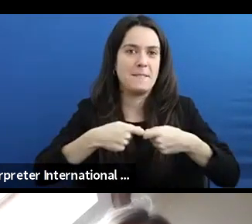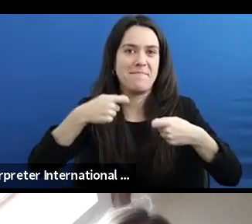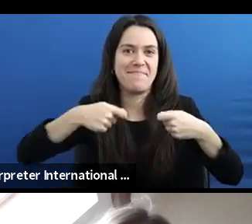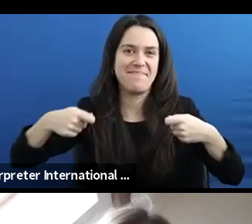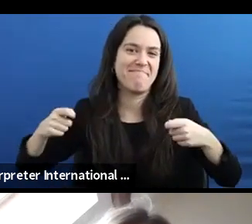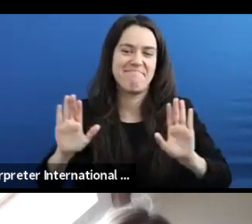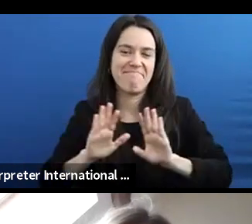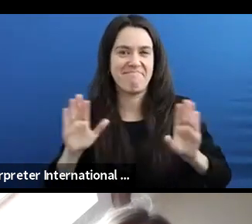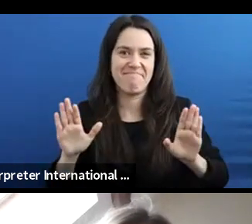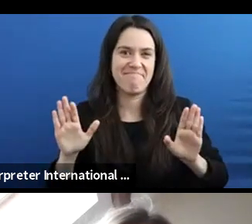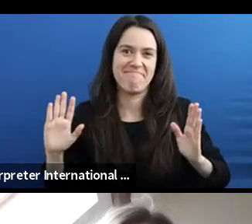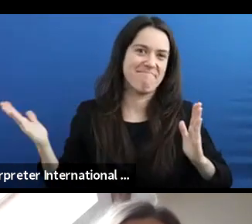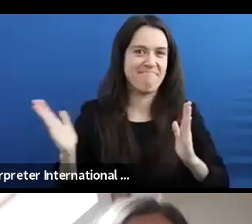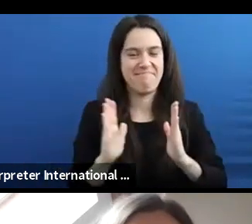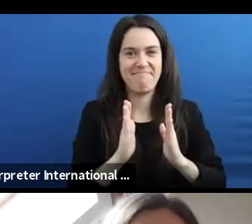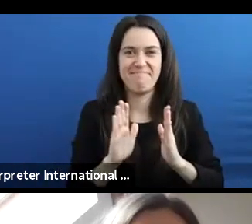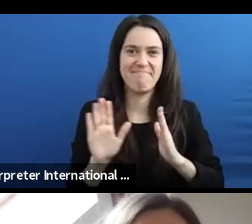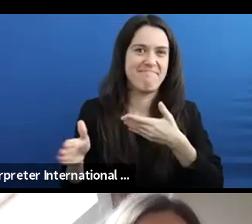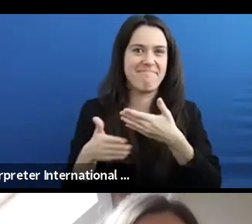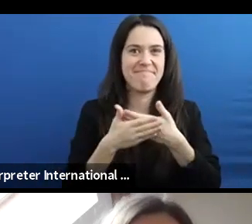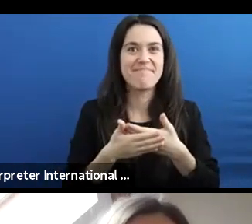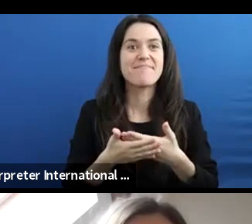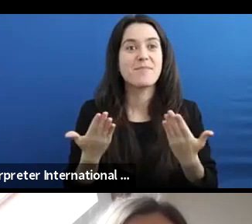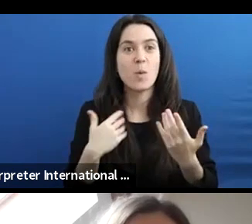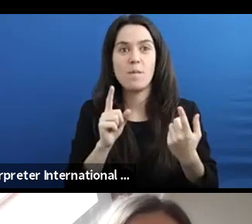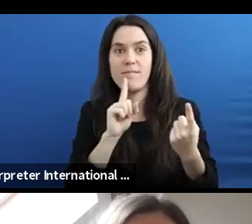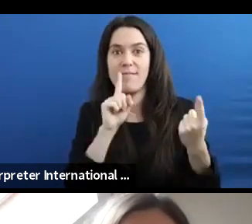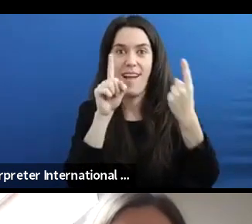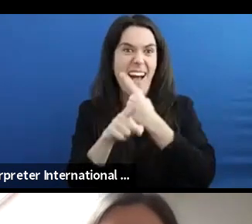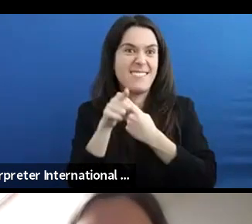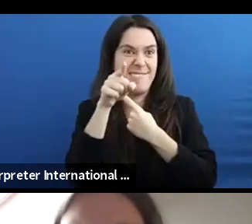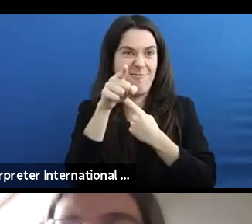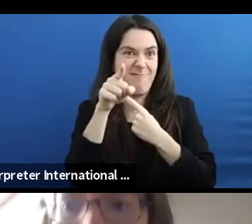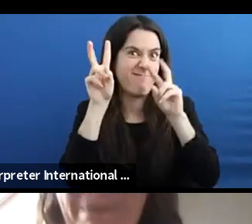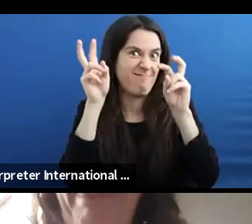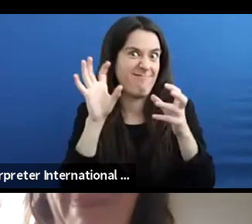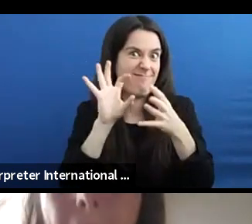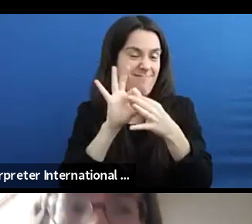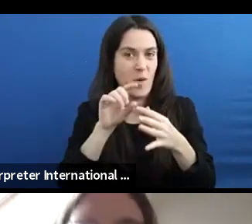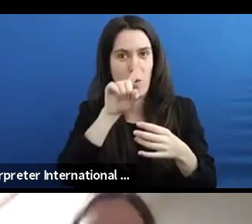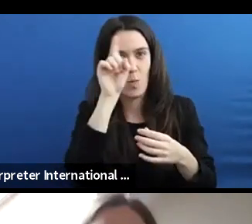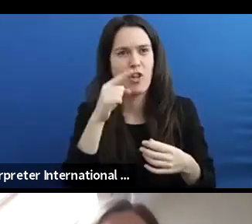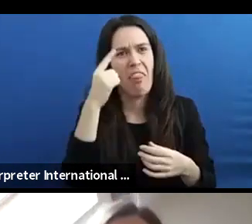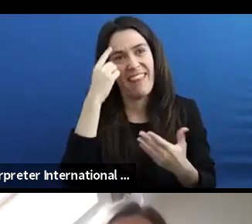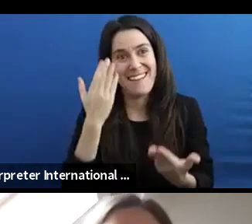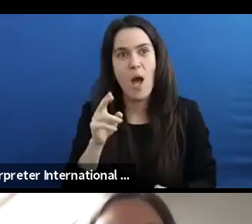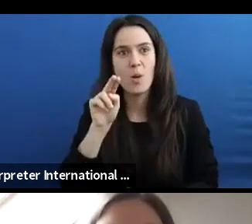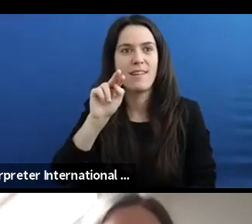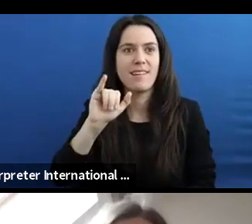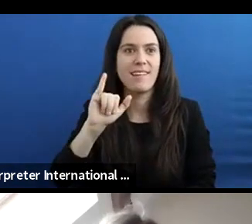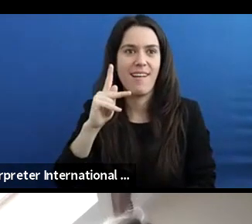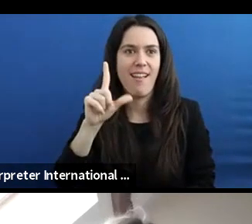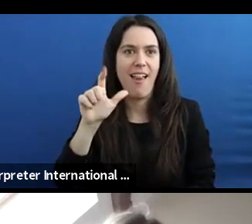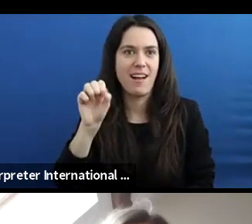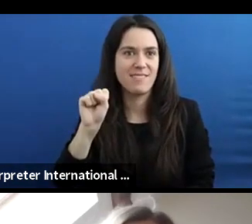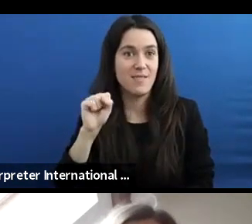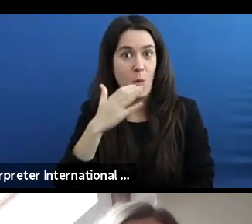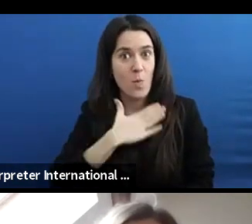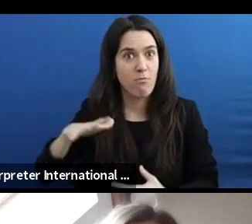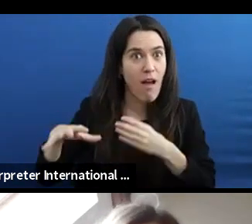longer. I'm here to answer your question. I think my colleague Niklas Nienaß would like to